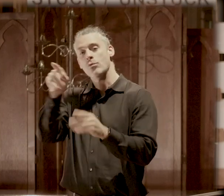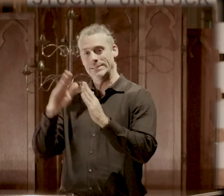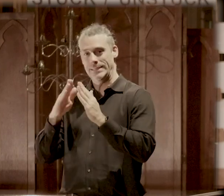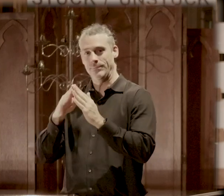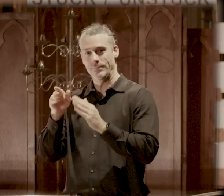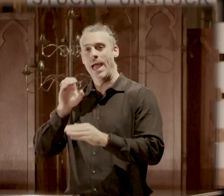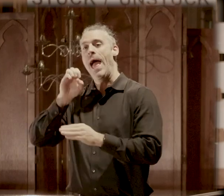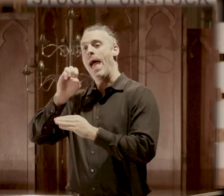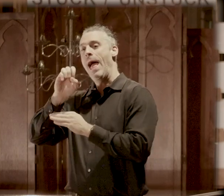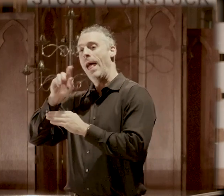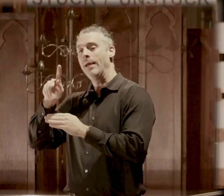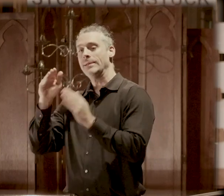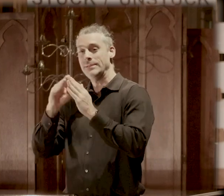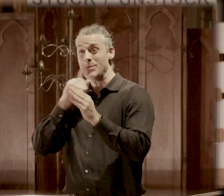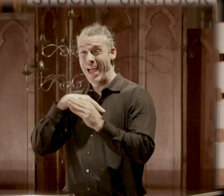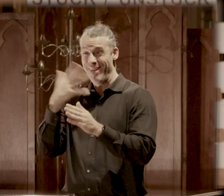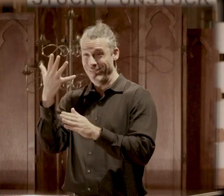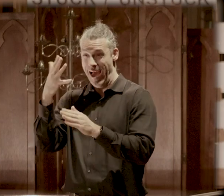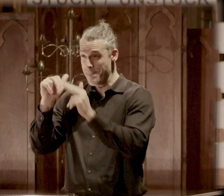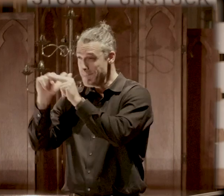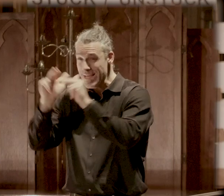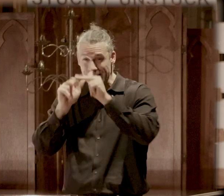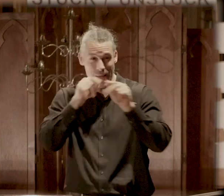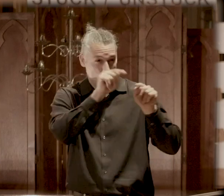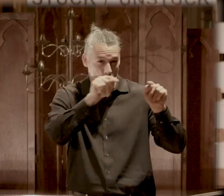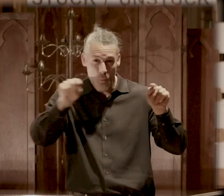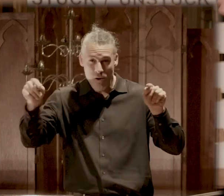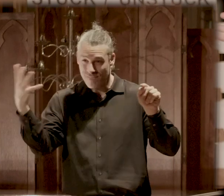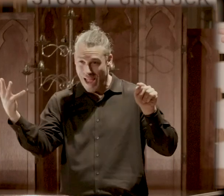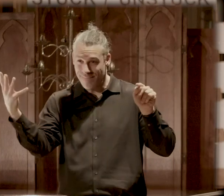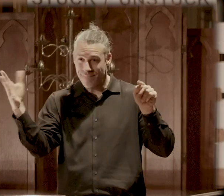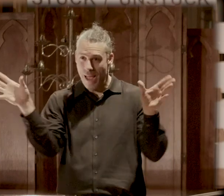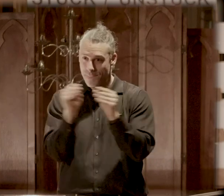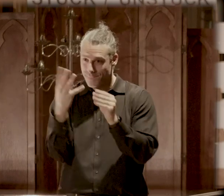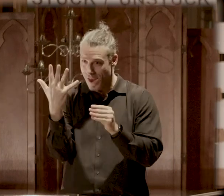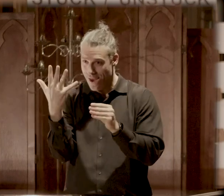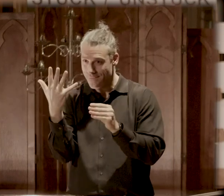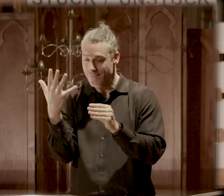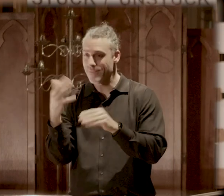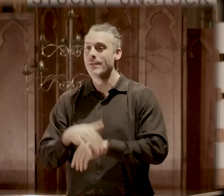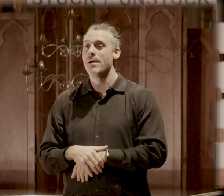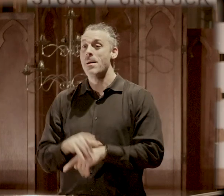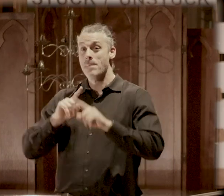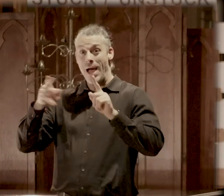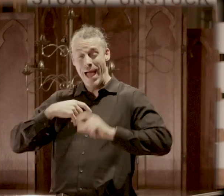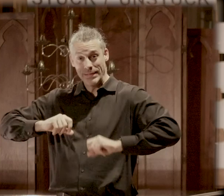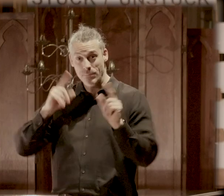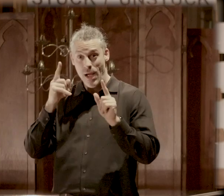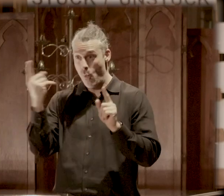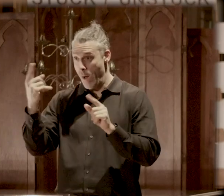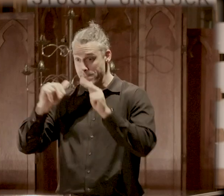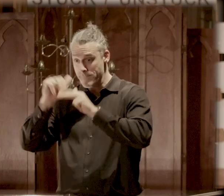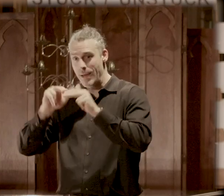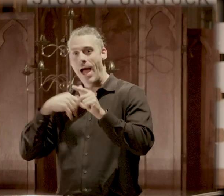into Elk City, and there were 5 buildings there in the entire town. But much to my surprise,